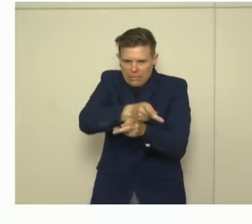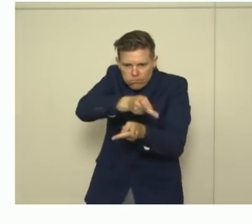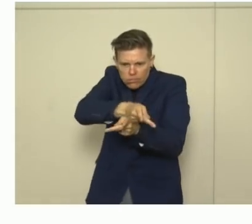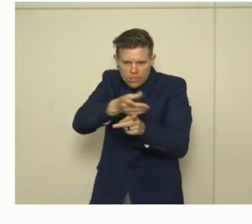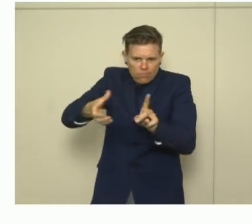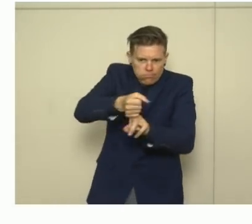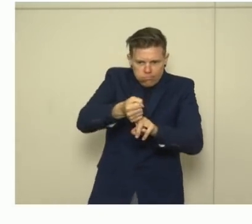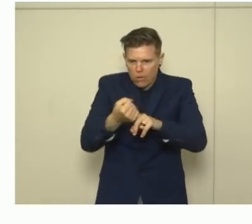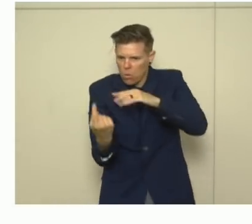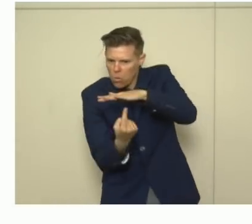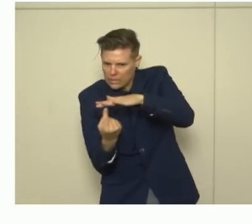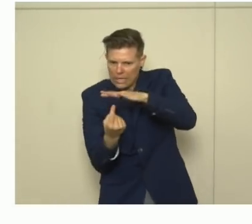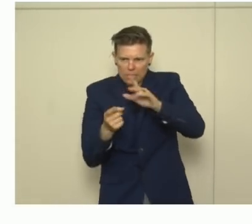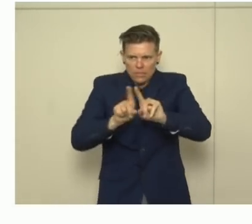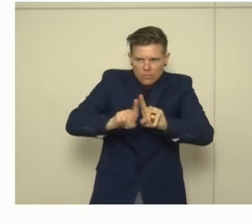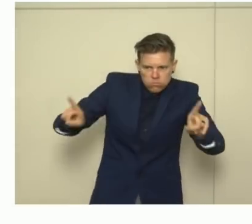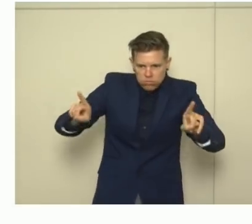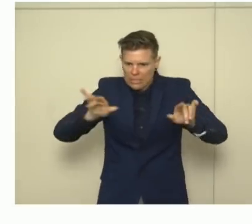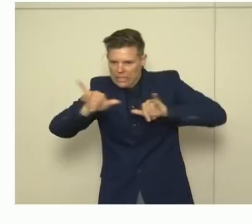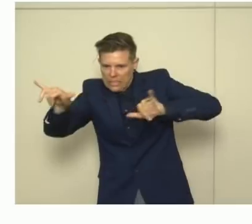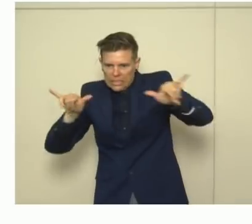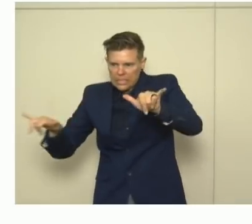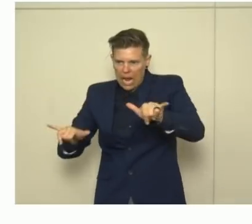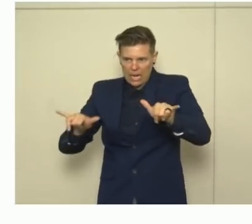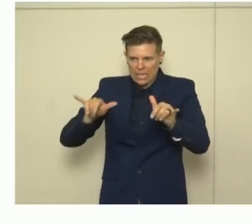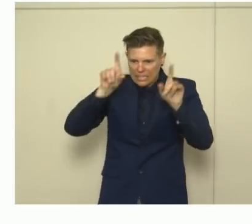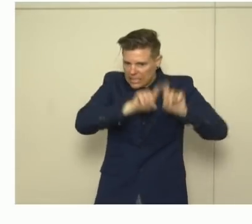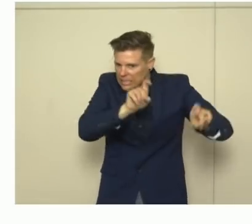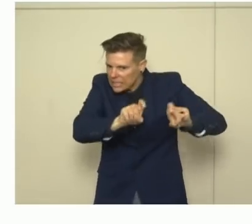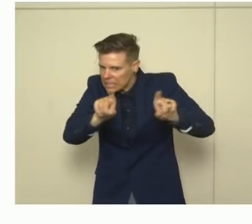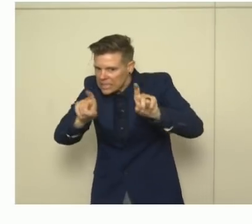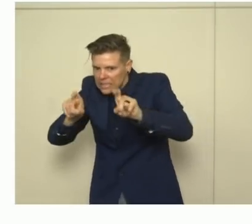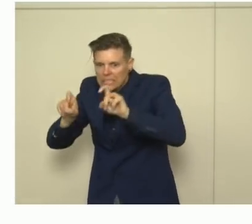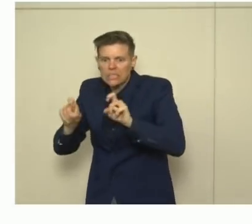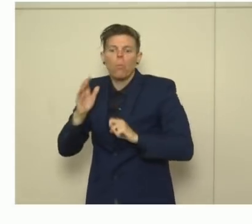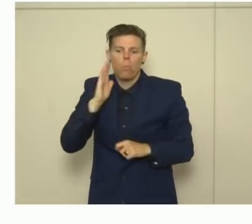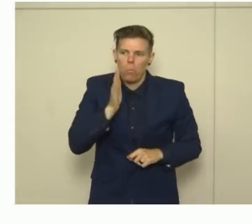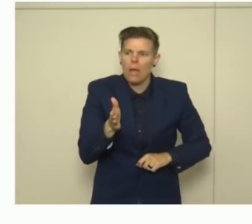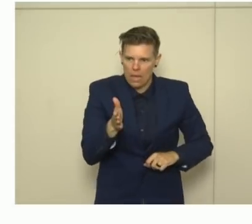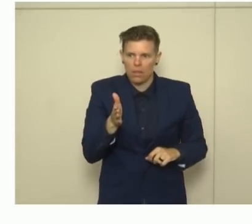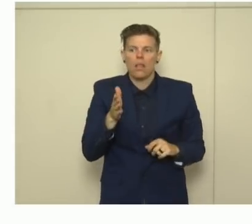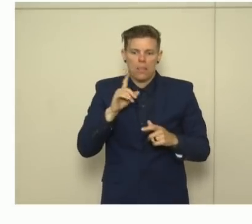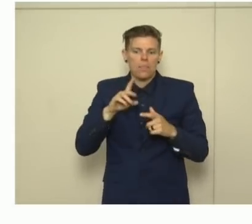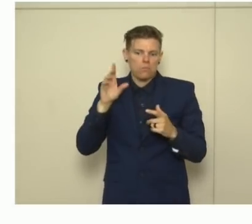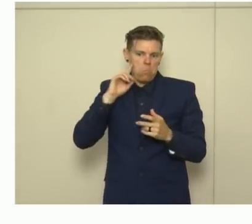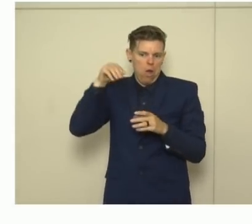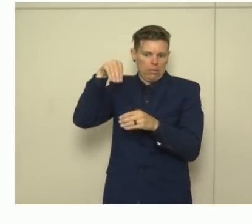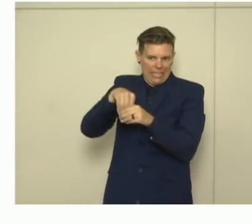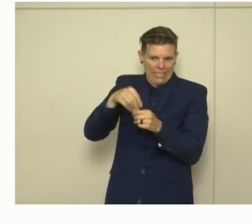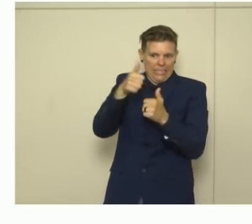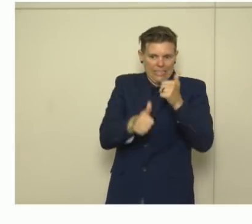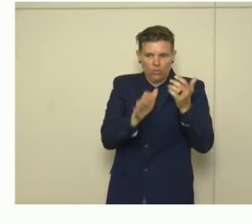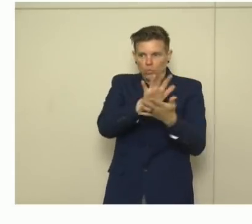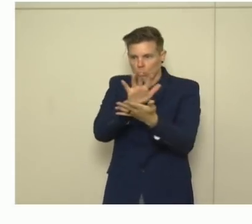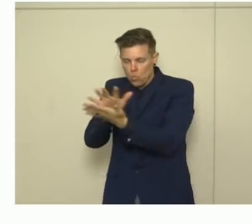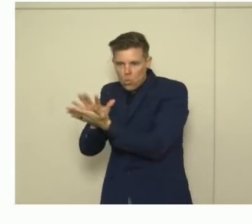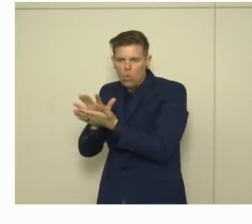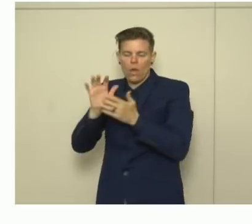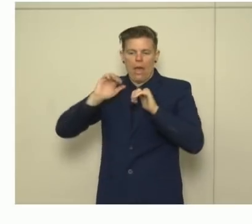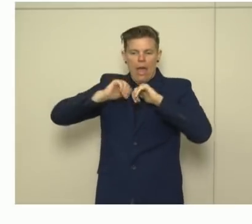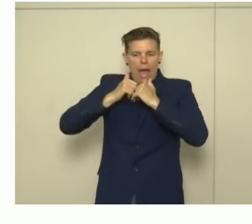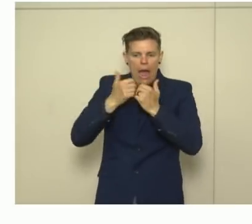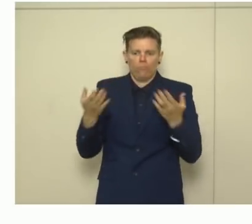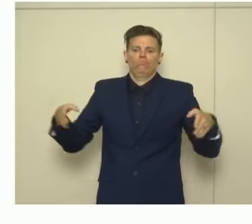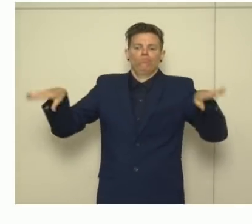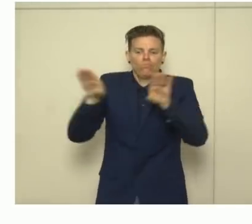make sure they're quarantined, coordinate the testing, and provide the school with guidance around closure and reopening. We take the